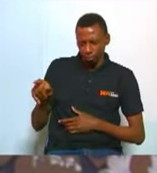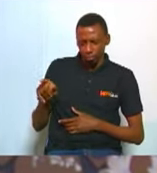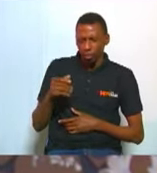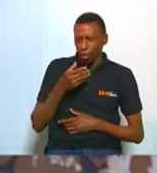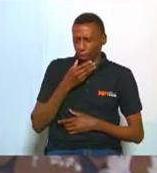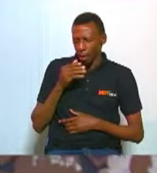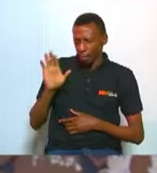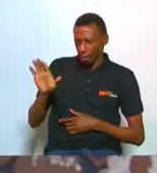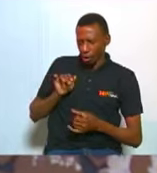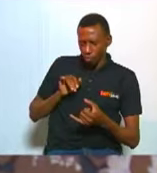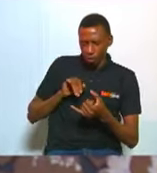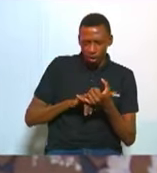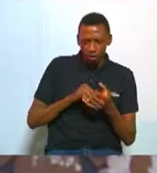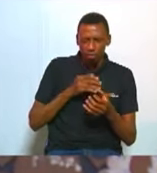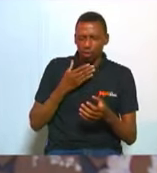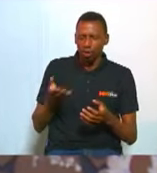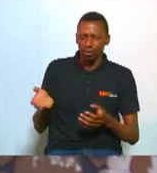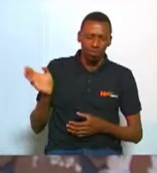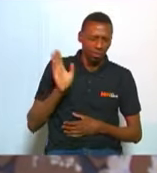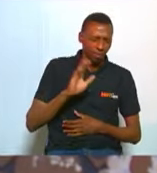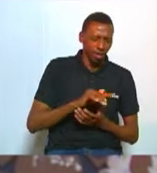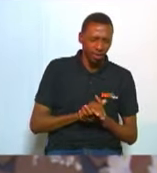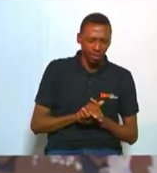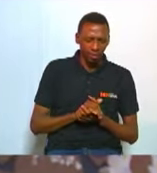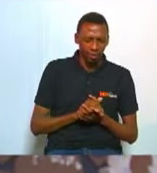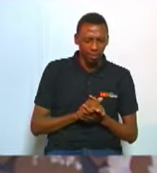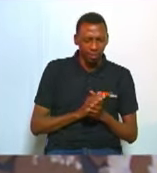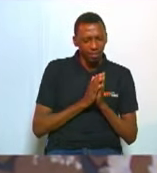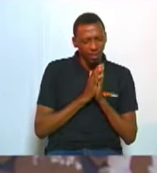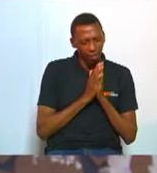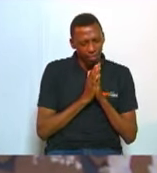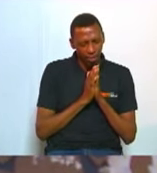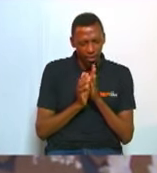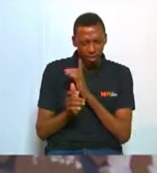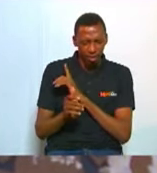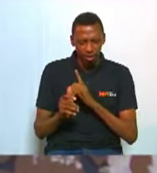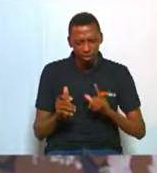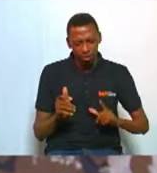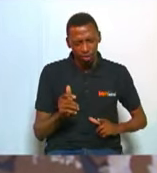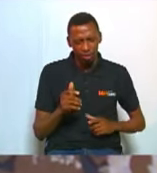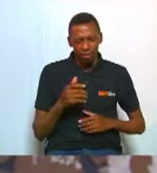wife, wants him back. And we pray, Lord, that you would please